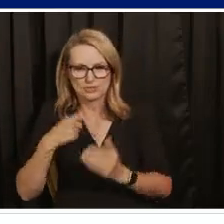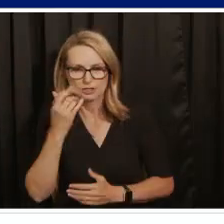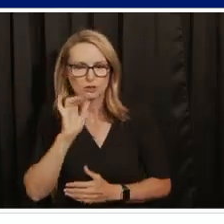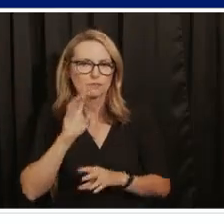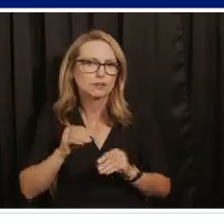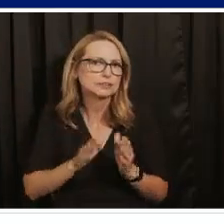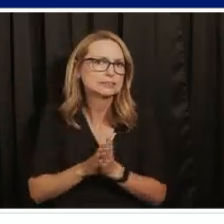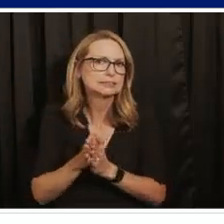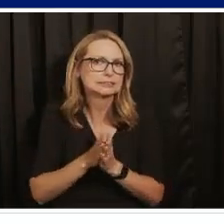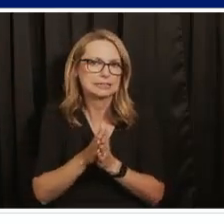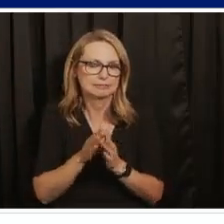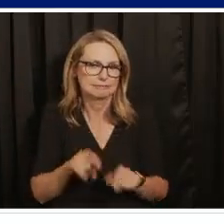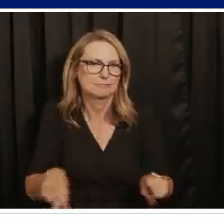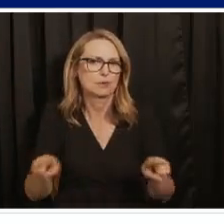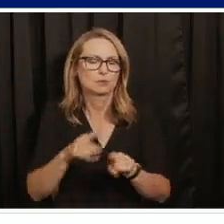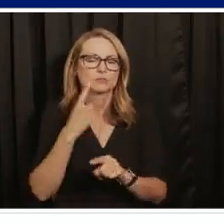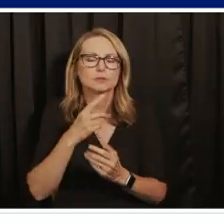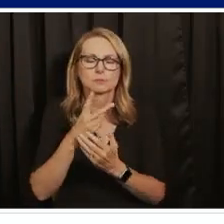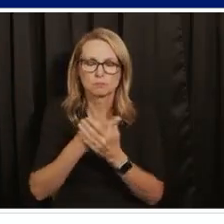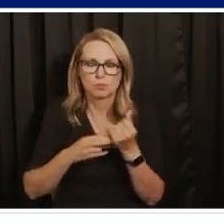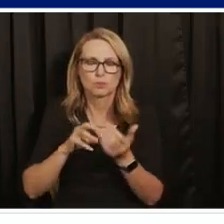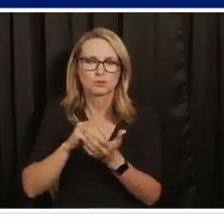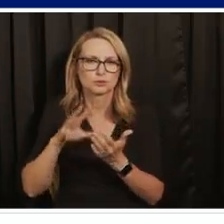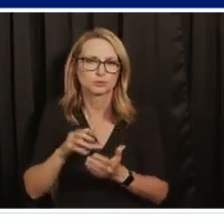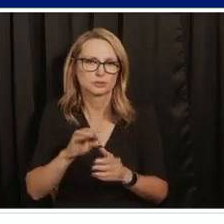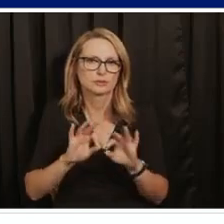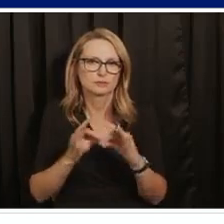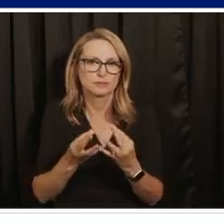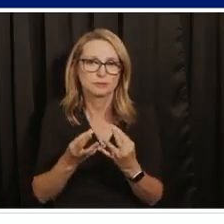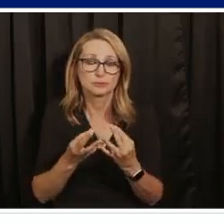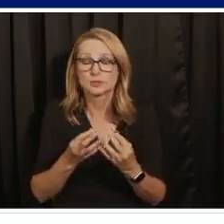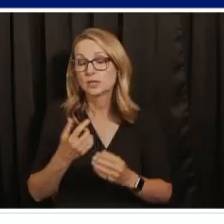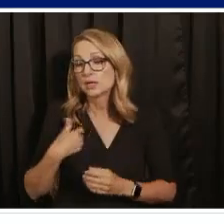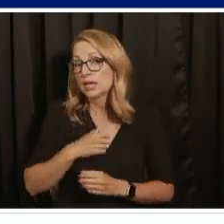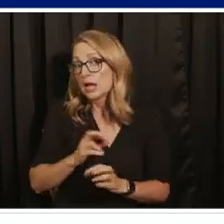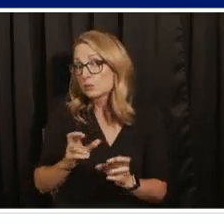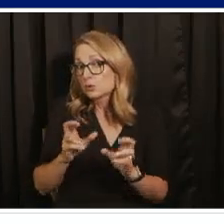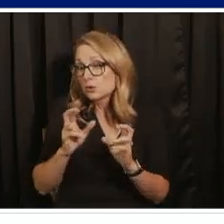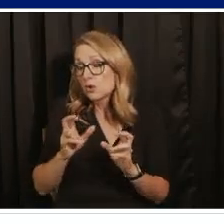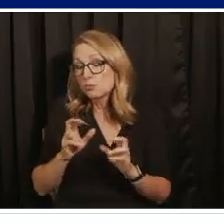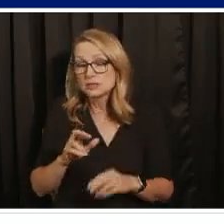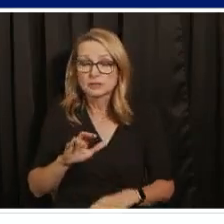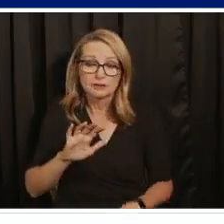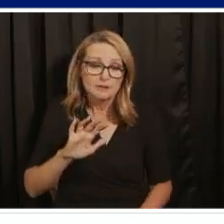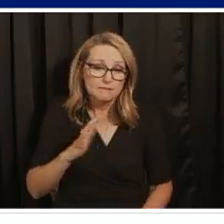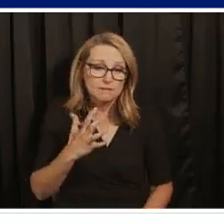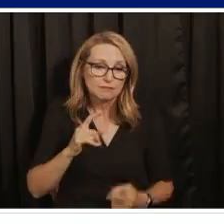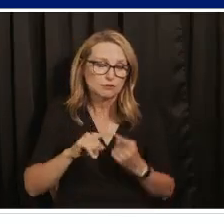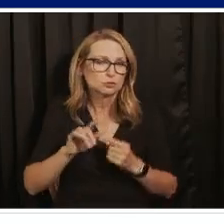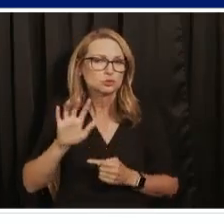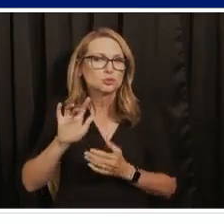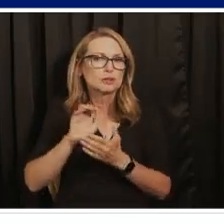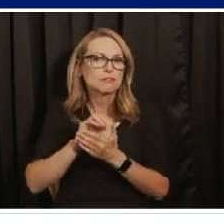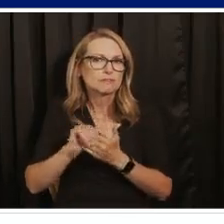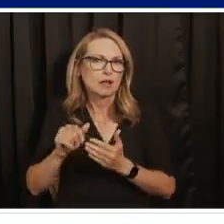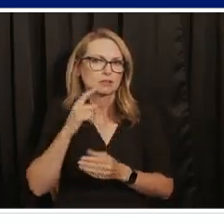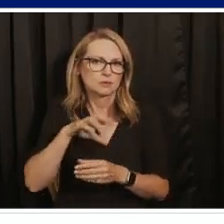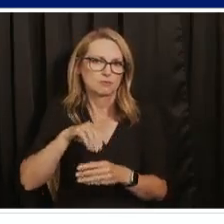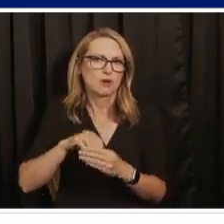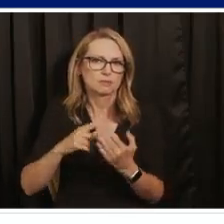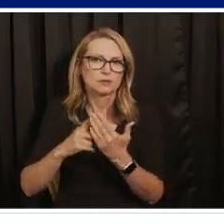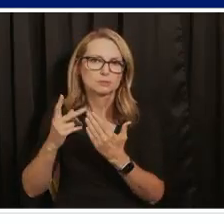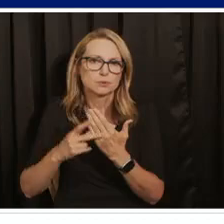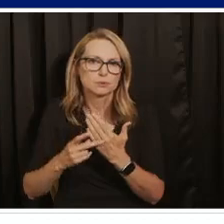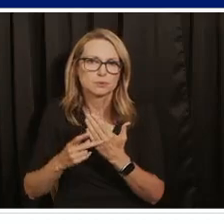students and families might look like. We hope it's somewhere in the $5 to $25 range to participate in this program. Just